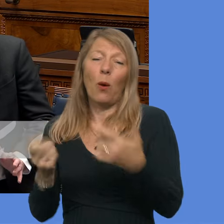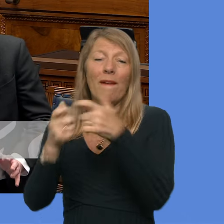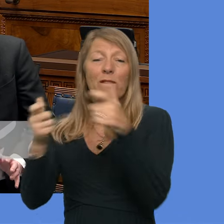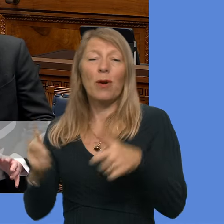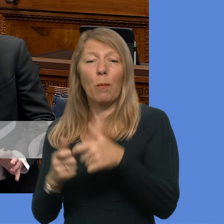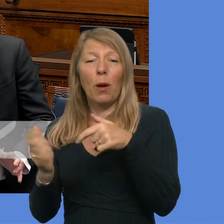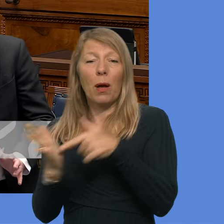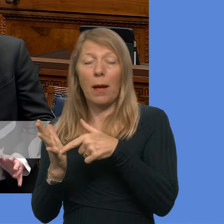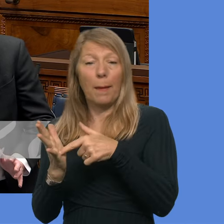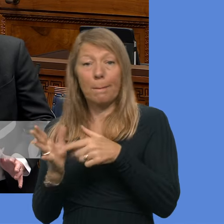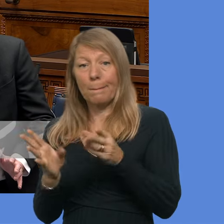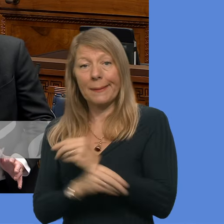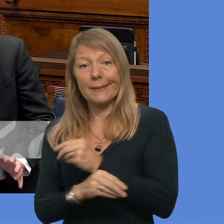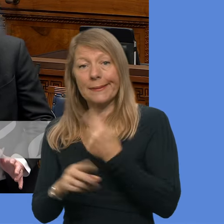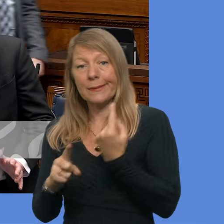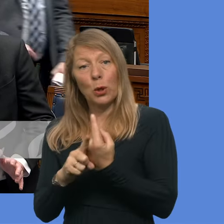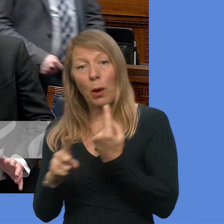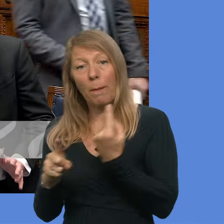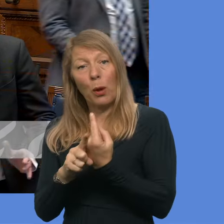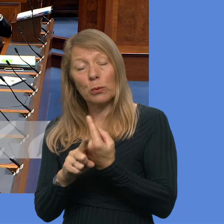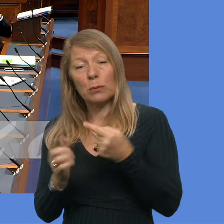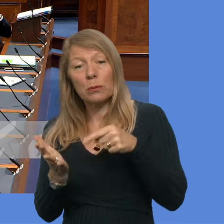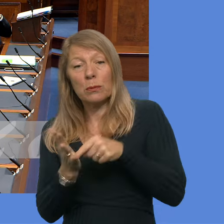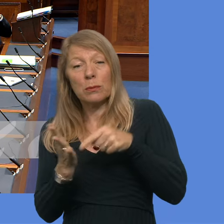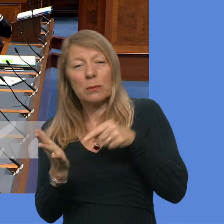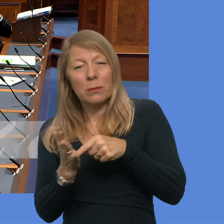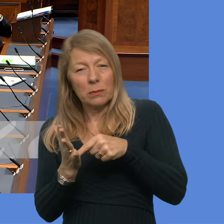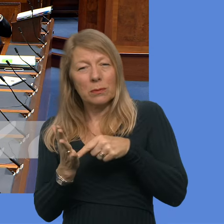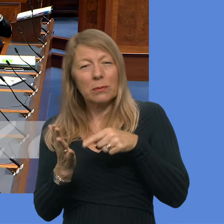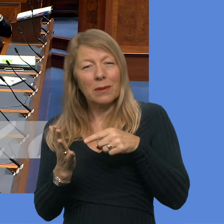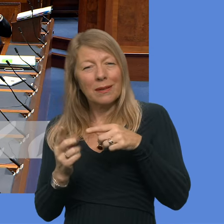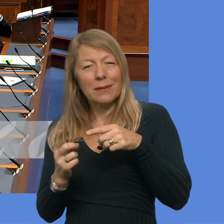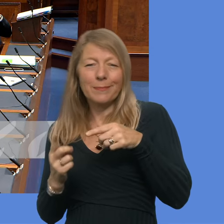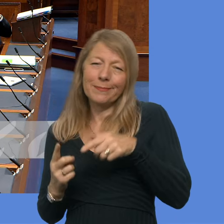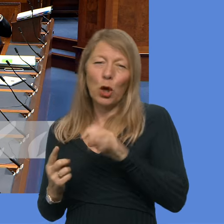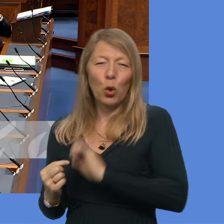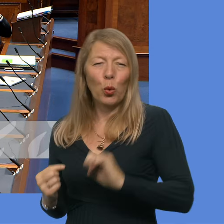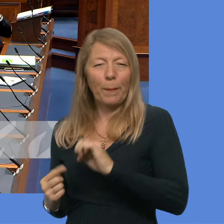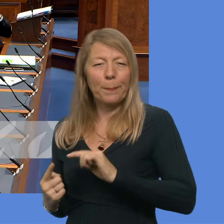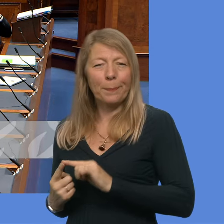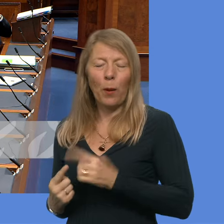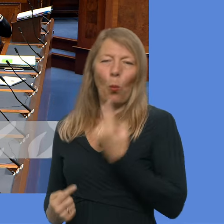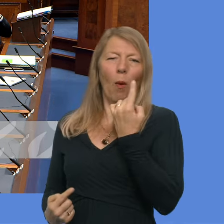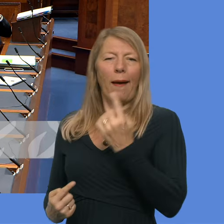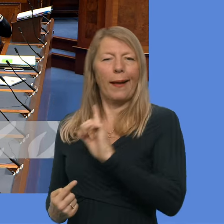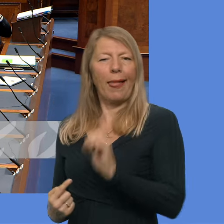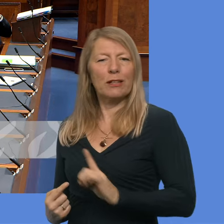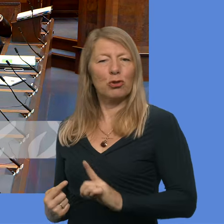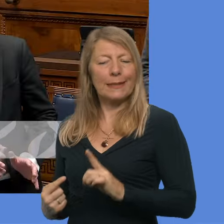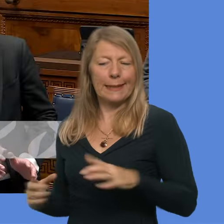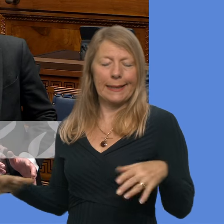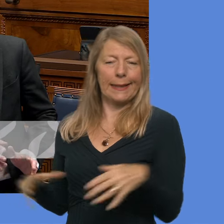being sold into the south and wider onto the single European, the electricity market in Europe. Will you explore with